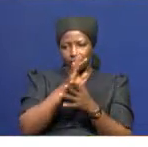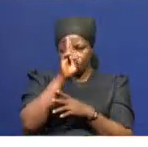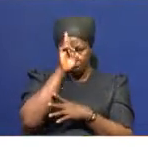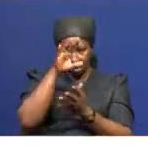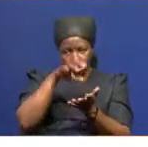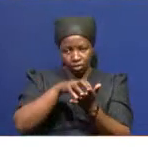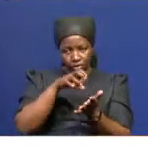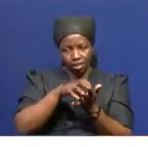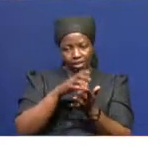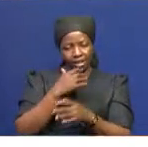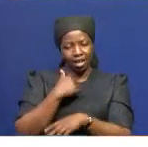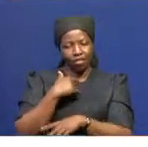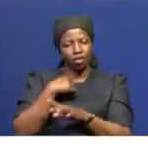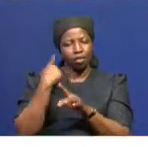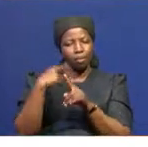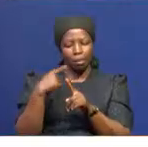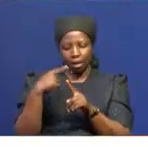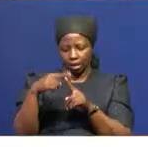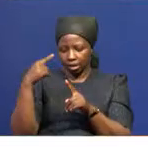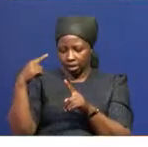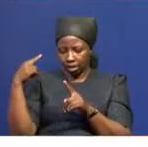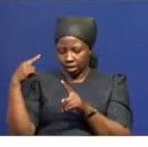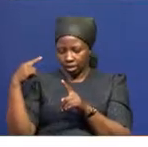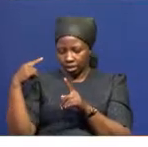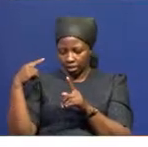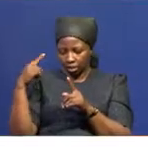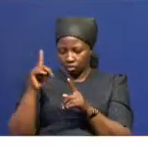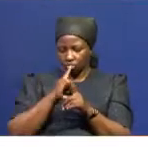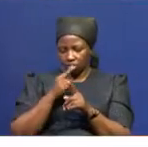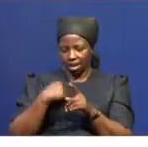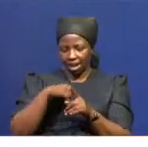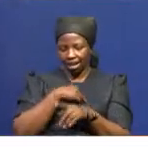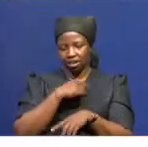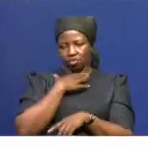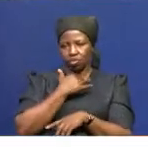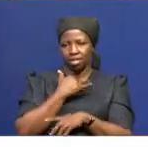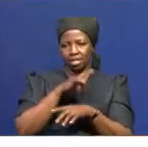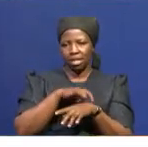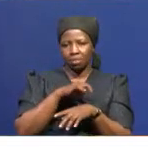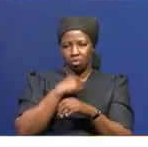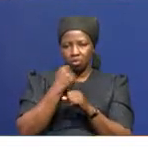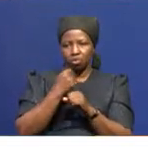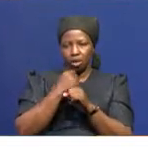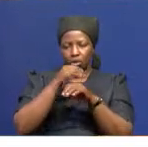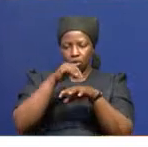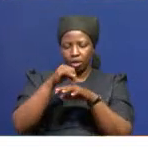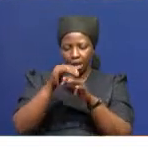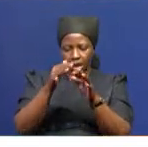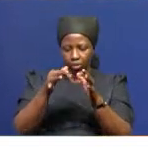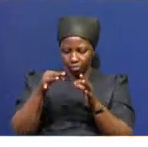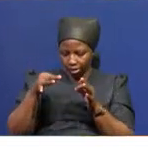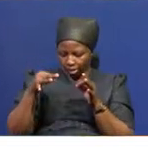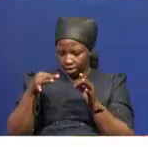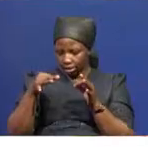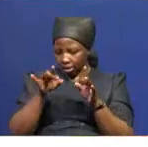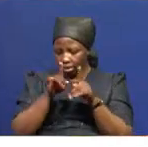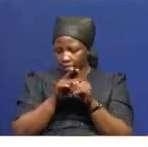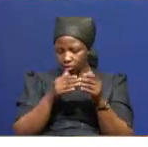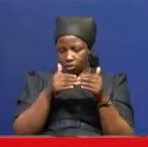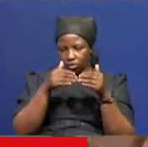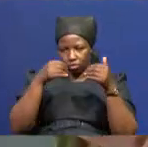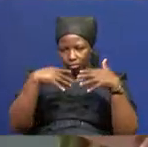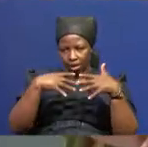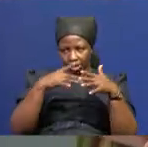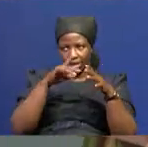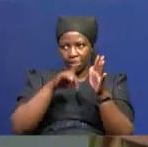are Mabati police stations and so forth. So we will want to, as we work on the accountability and transparency in the